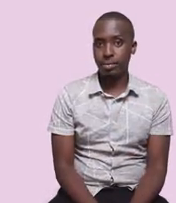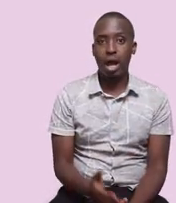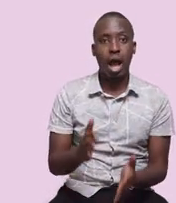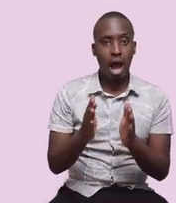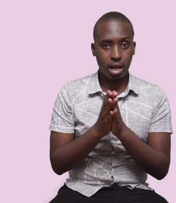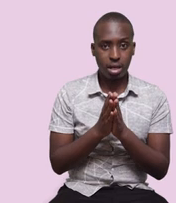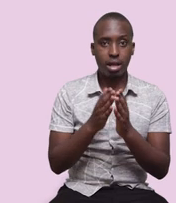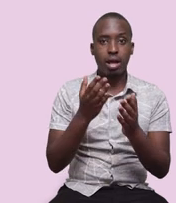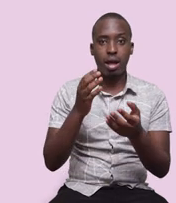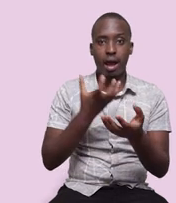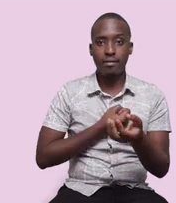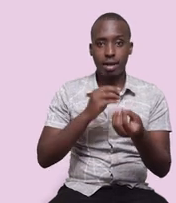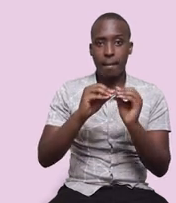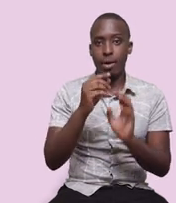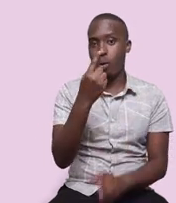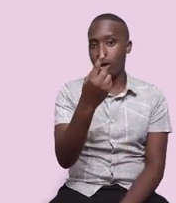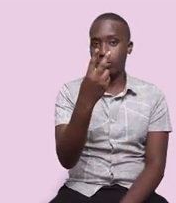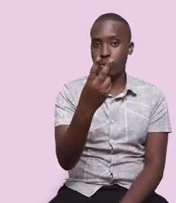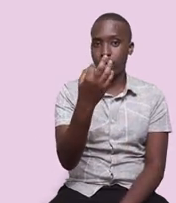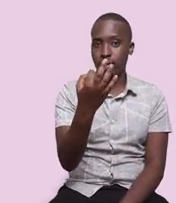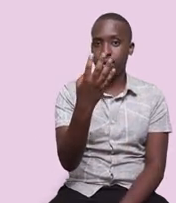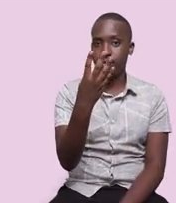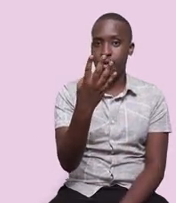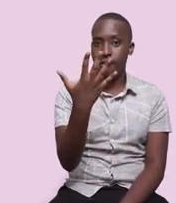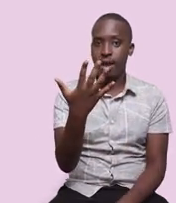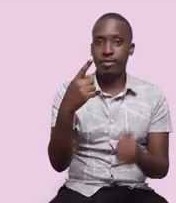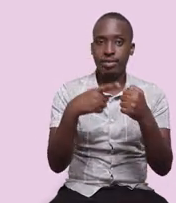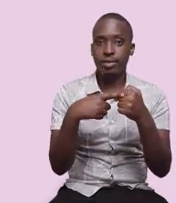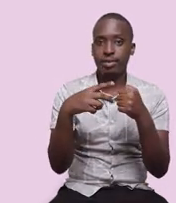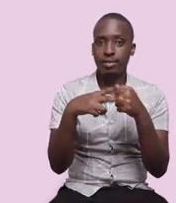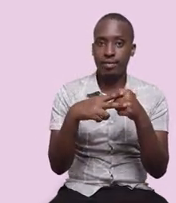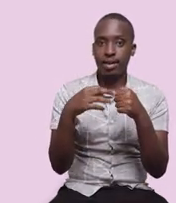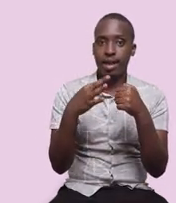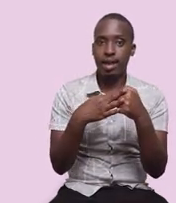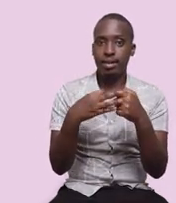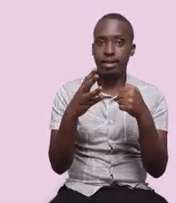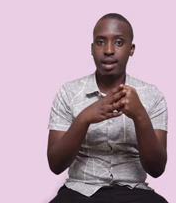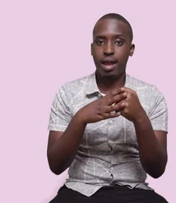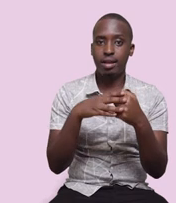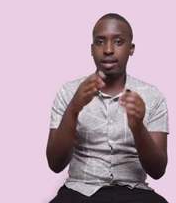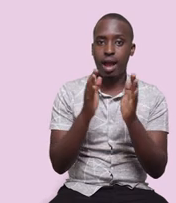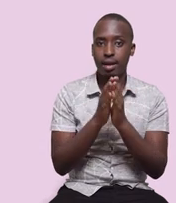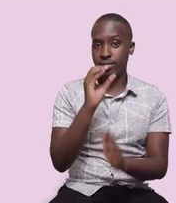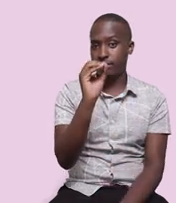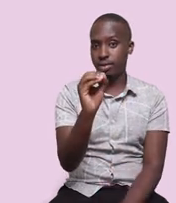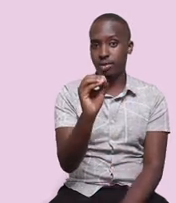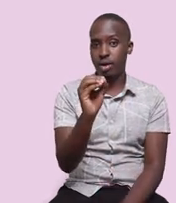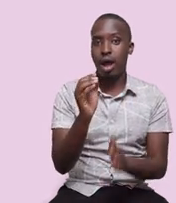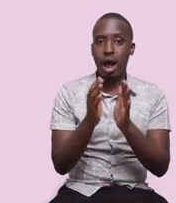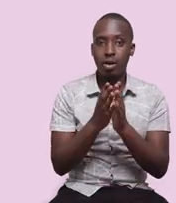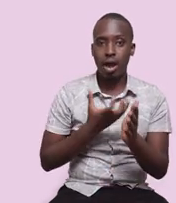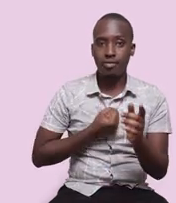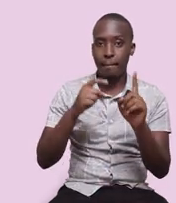We have number 1, 2, 3, 4, 5, 6, 7, 8, 9, and 0. We